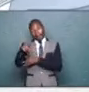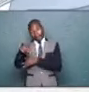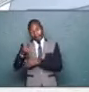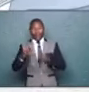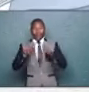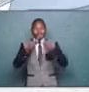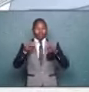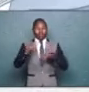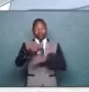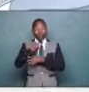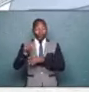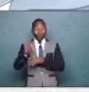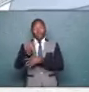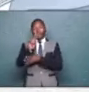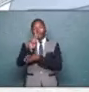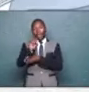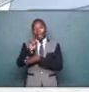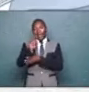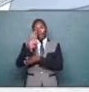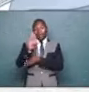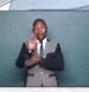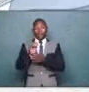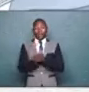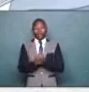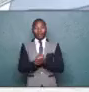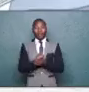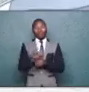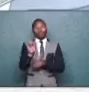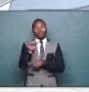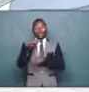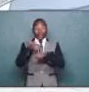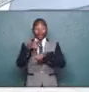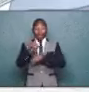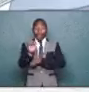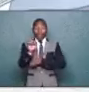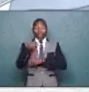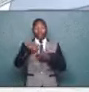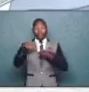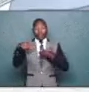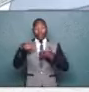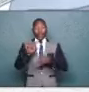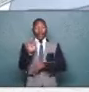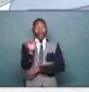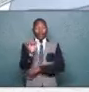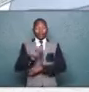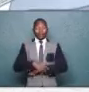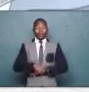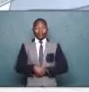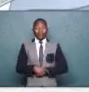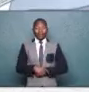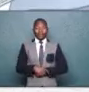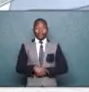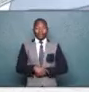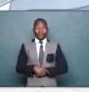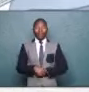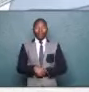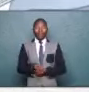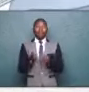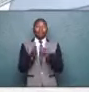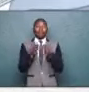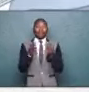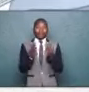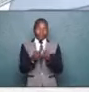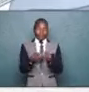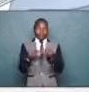the National Registration Bureau offices and not the registration centers. Meetings